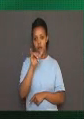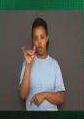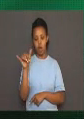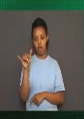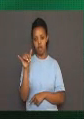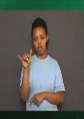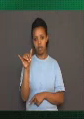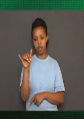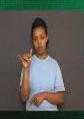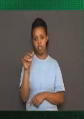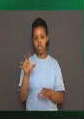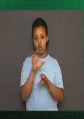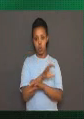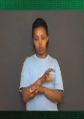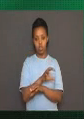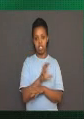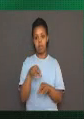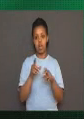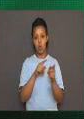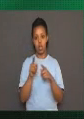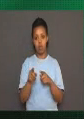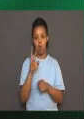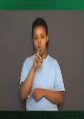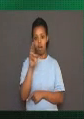RRYY crossed with